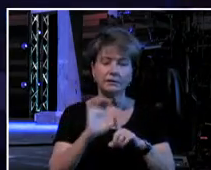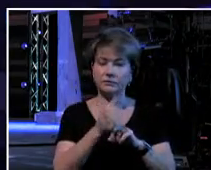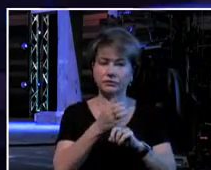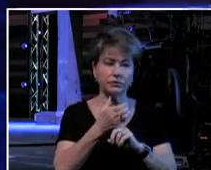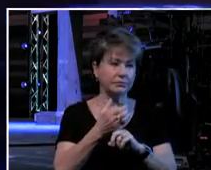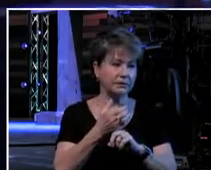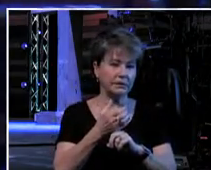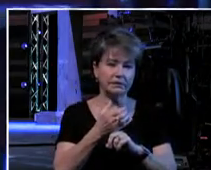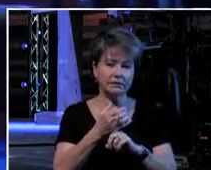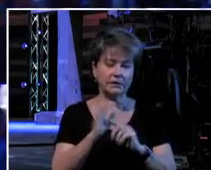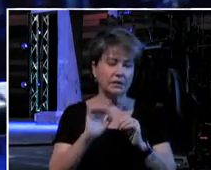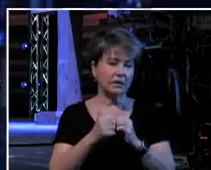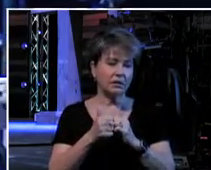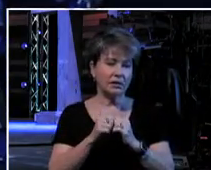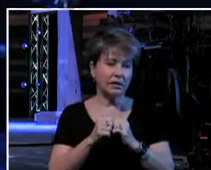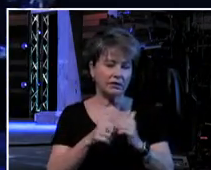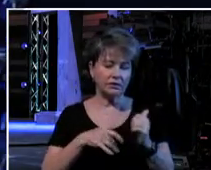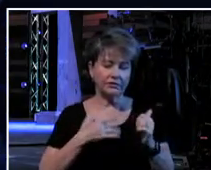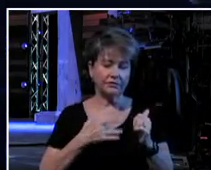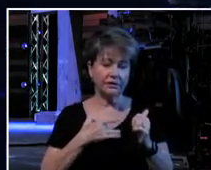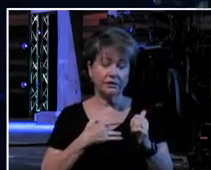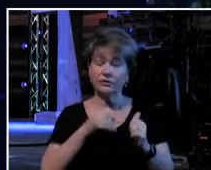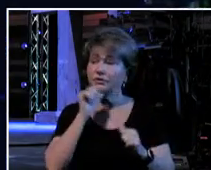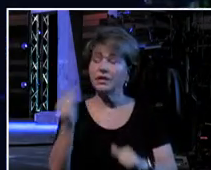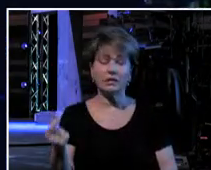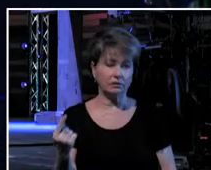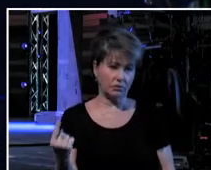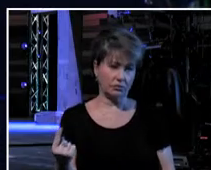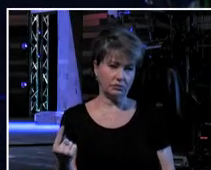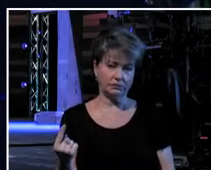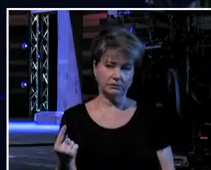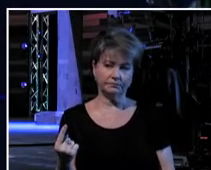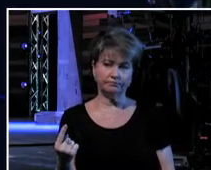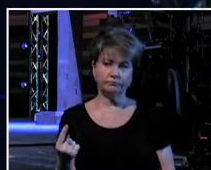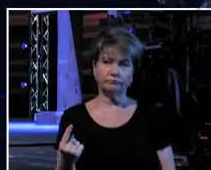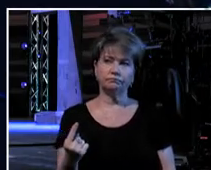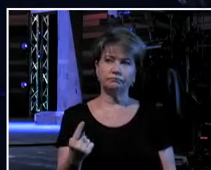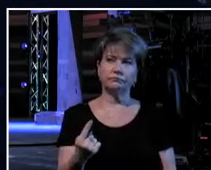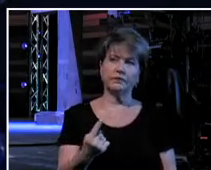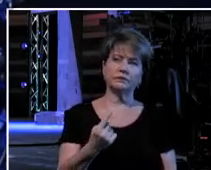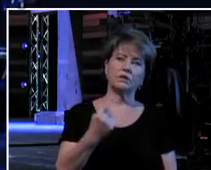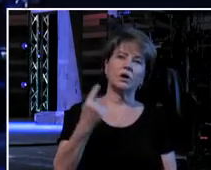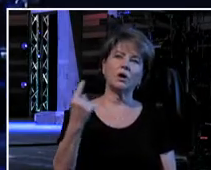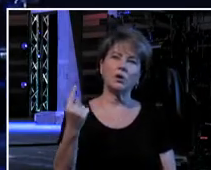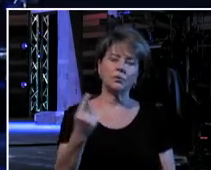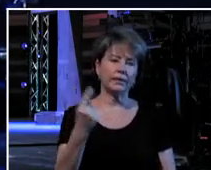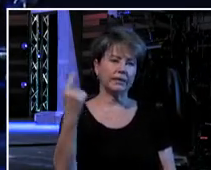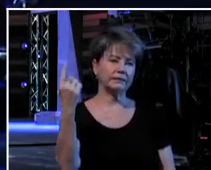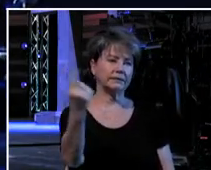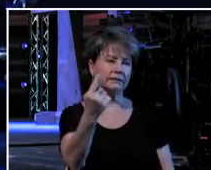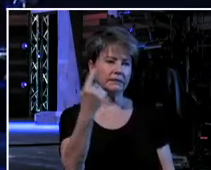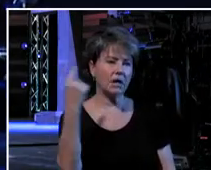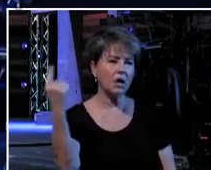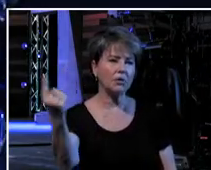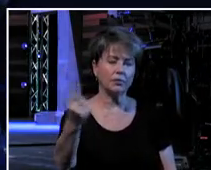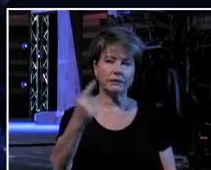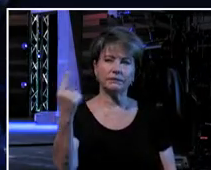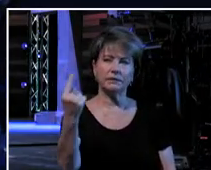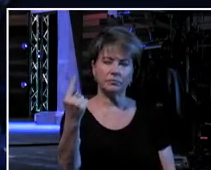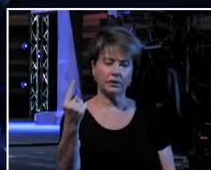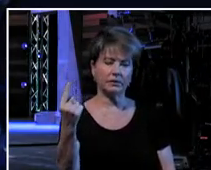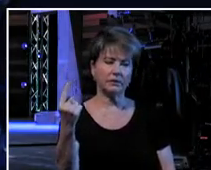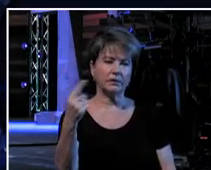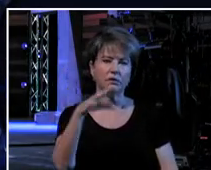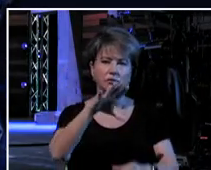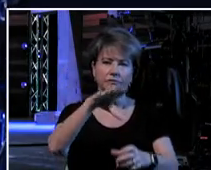that, you're not alone. There's a segment of fellowship that's in each one of those categories.